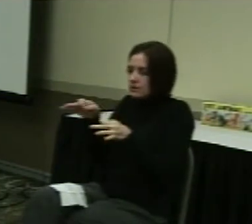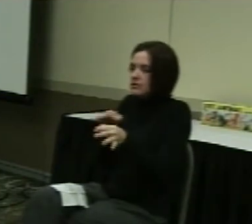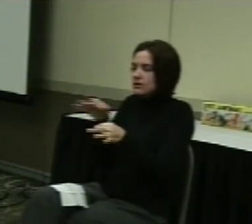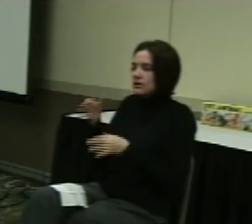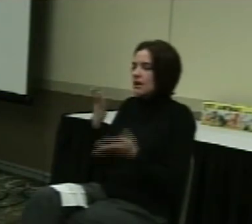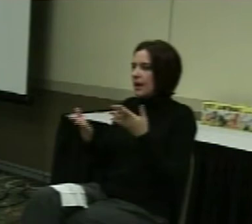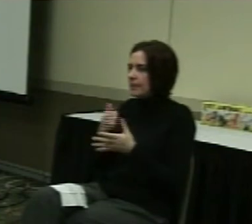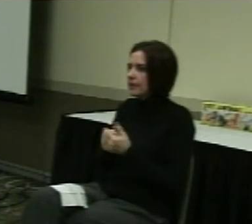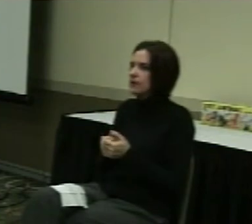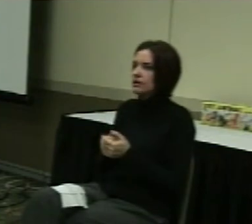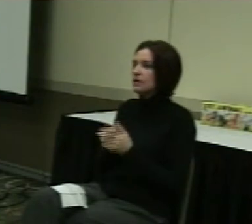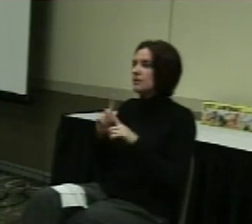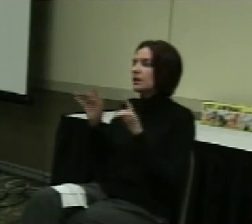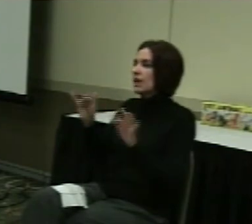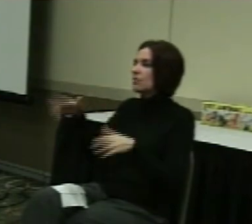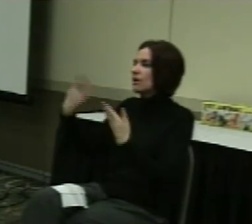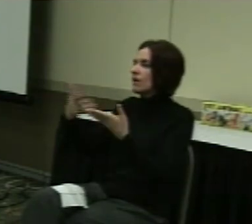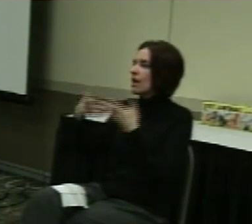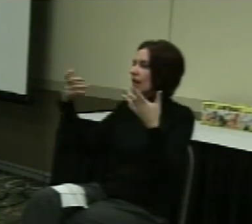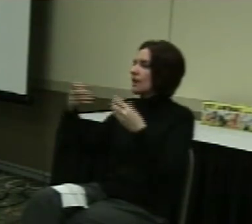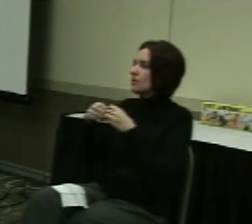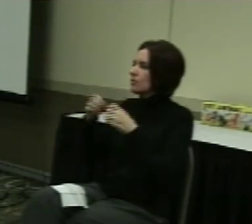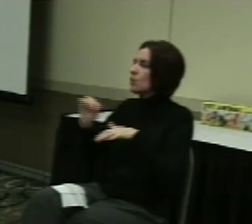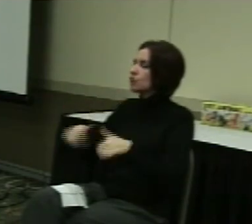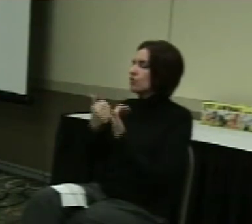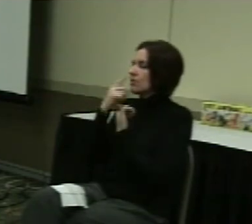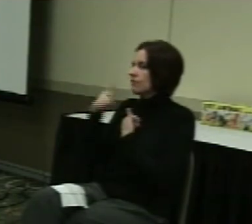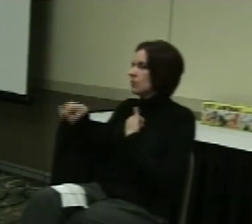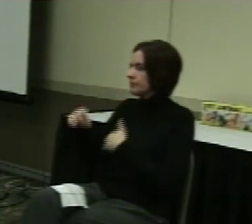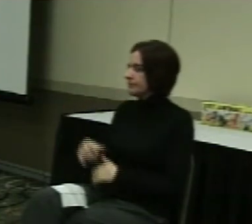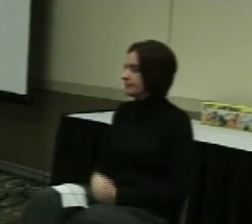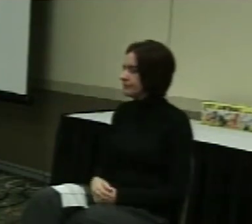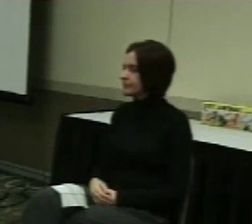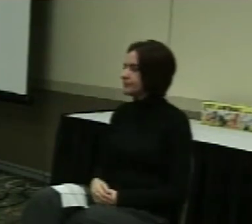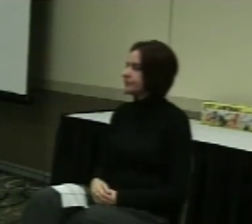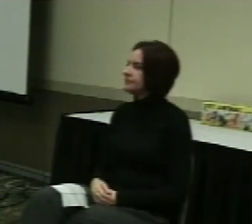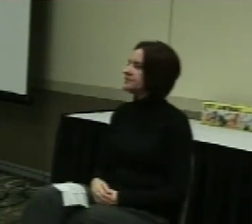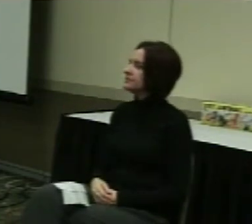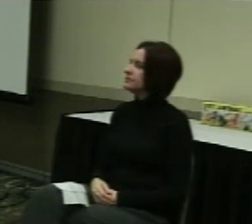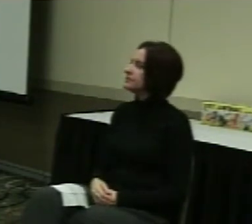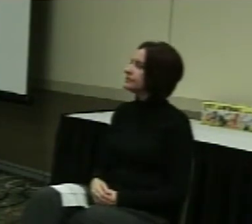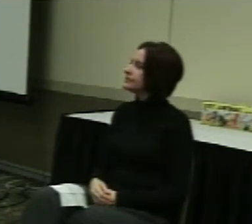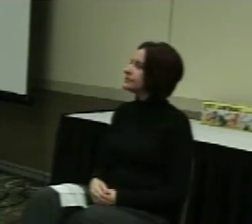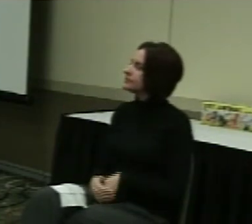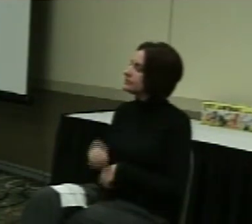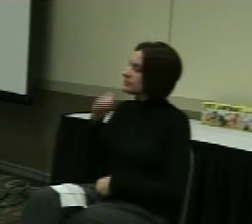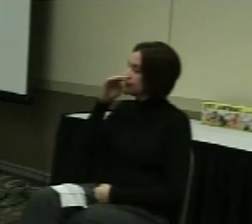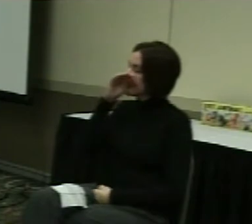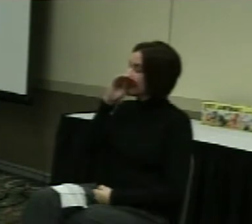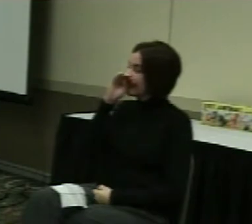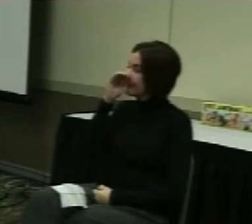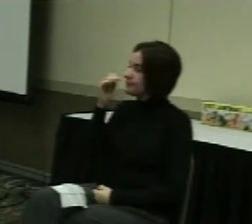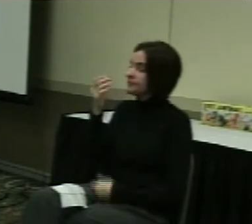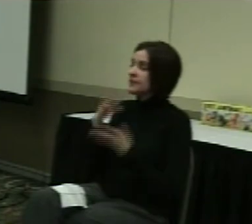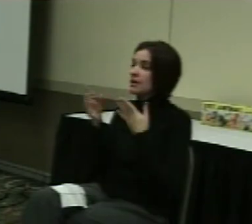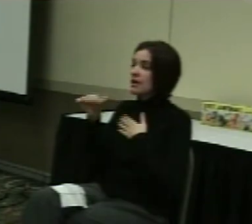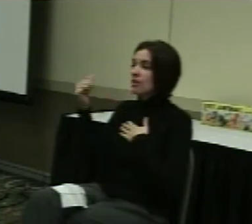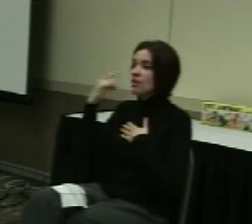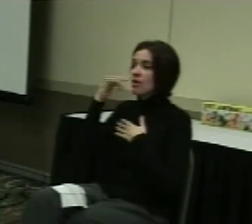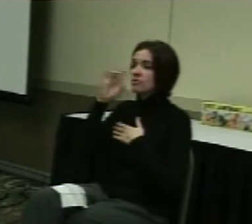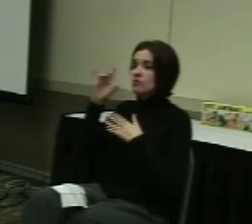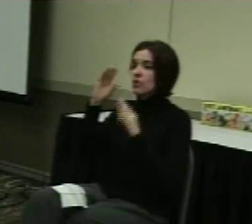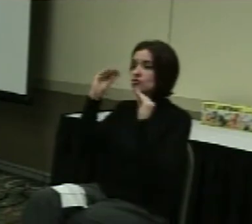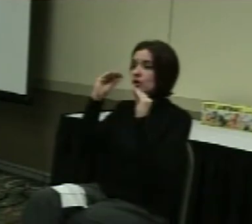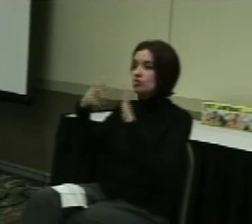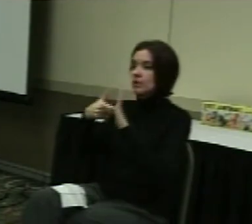cause all kinds of challenges for youngsters. Does that make sense? Absolutely. So, and any other thoughts on instructional demands, and